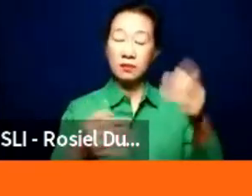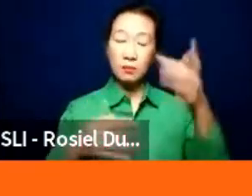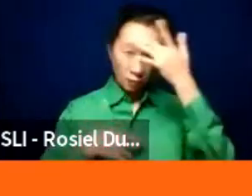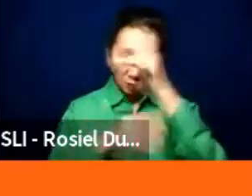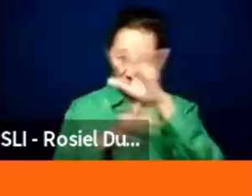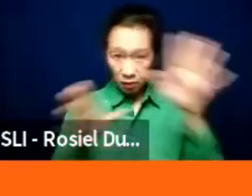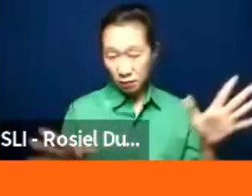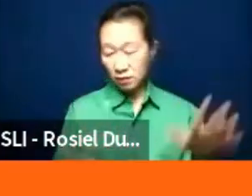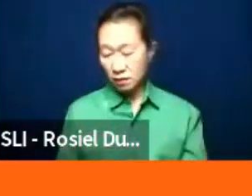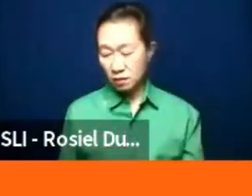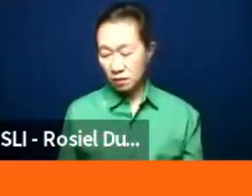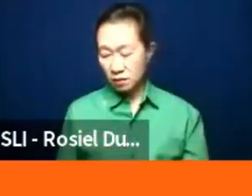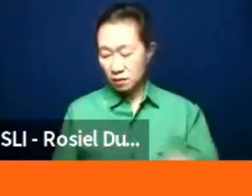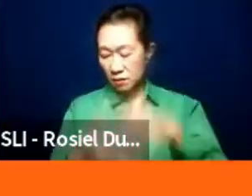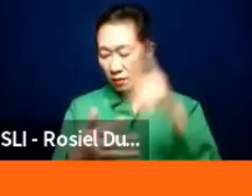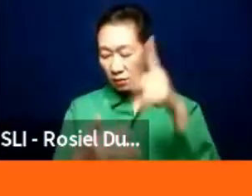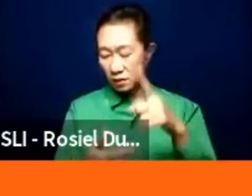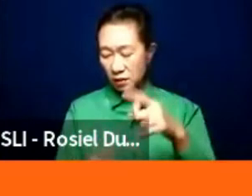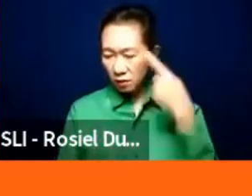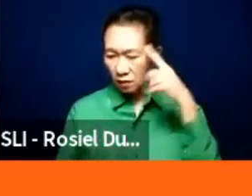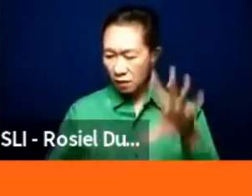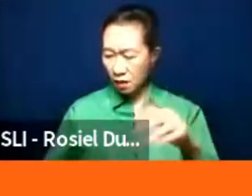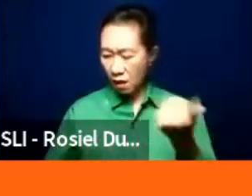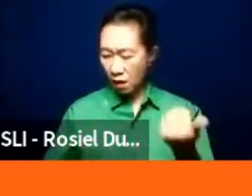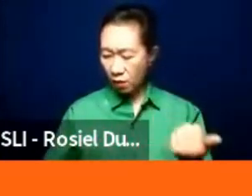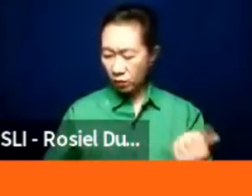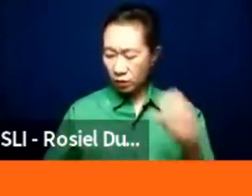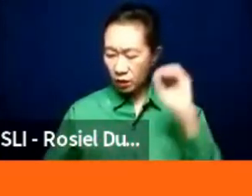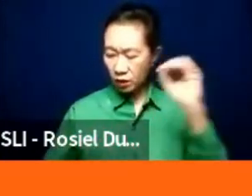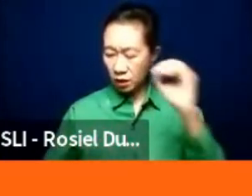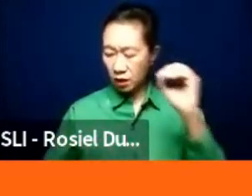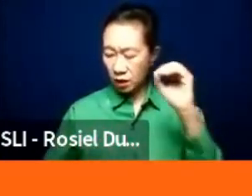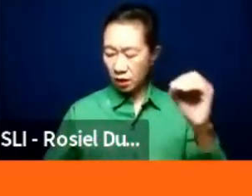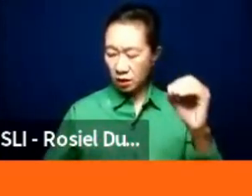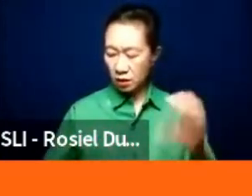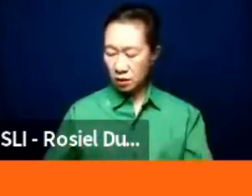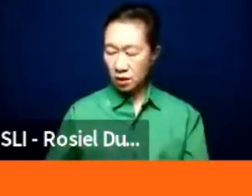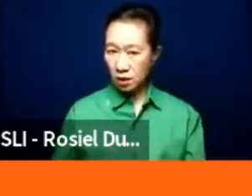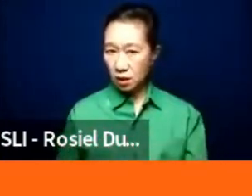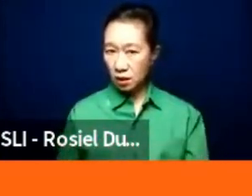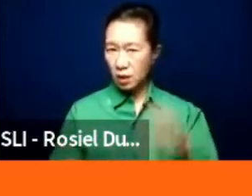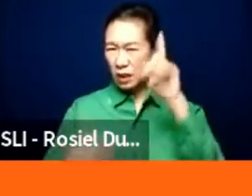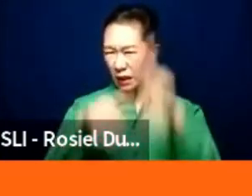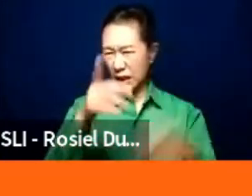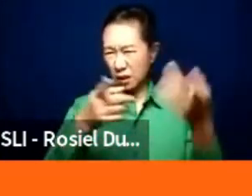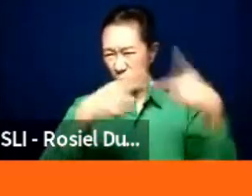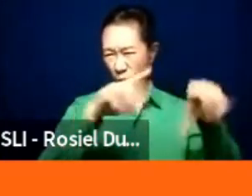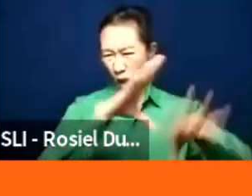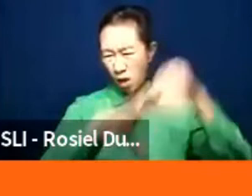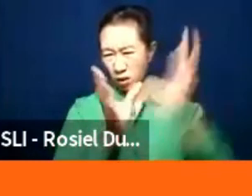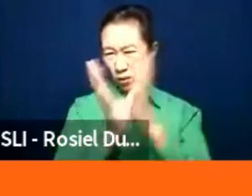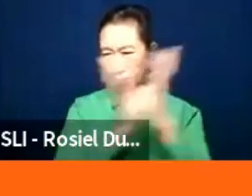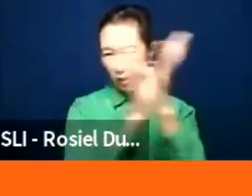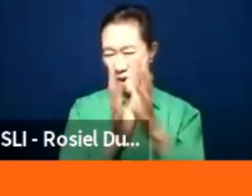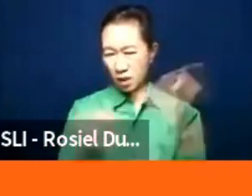some parents would tell me, Teacher Landa, paano natin ituturo? Hindi kami makalabas sa community.